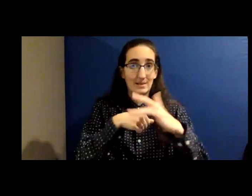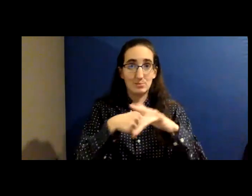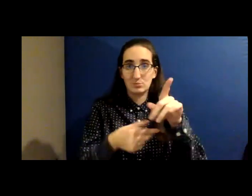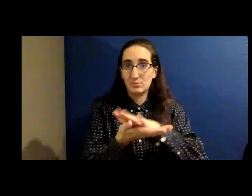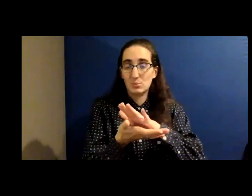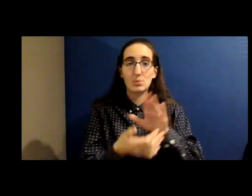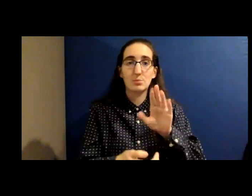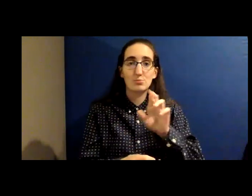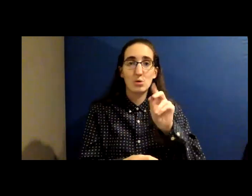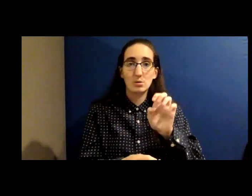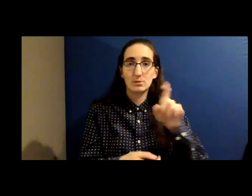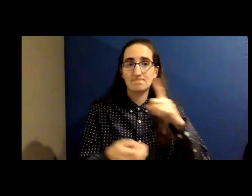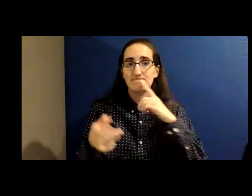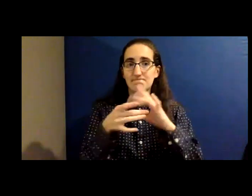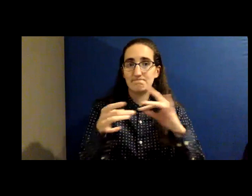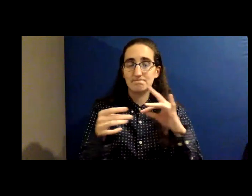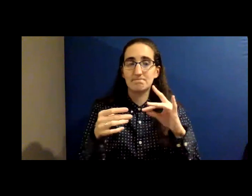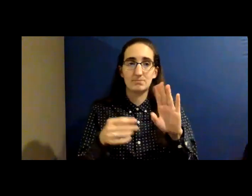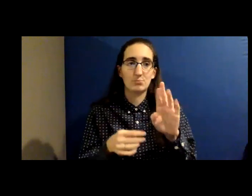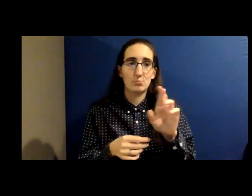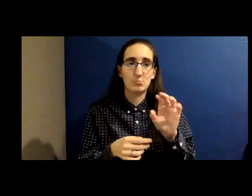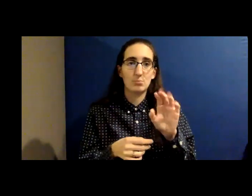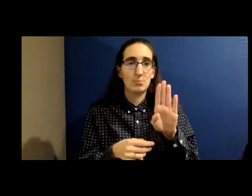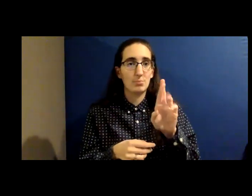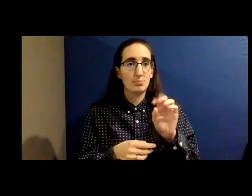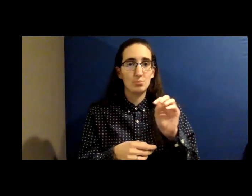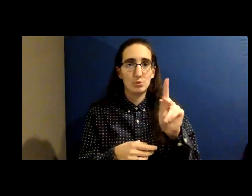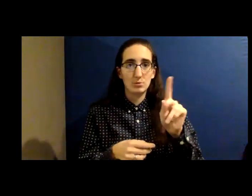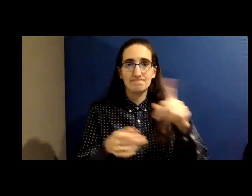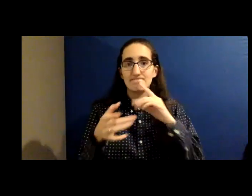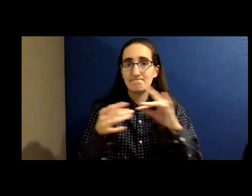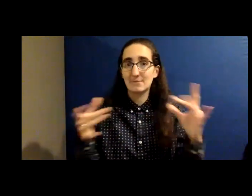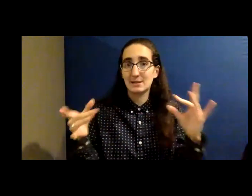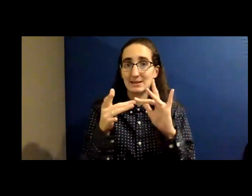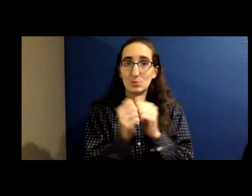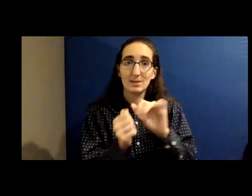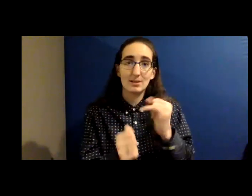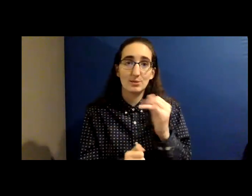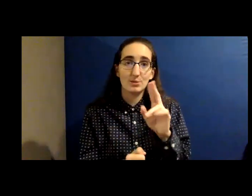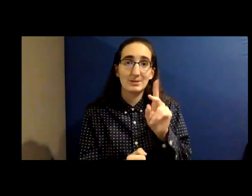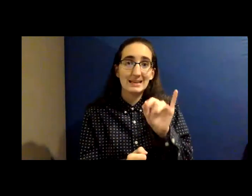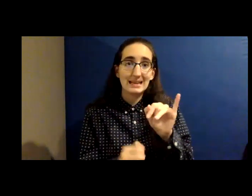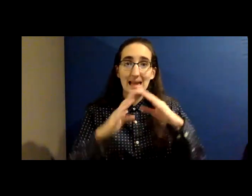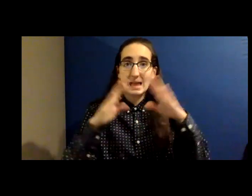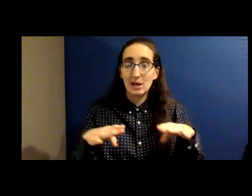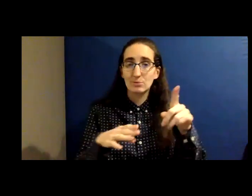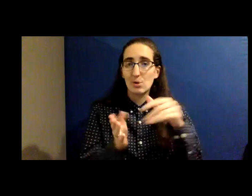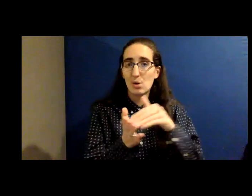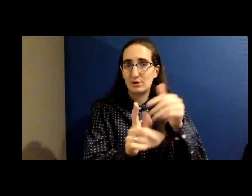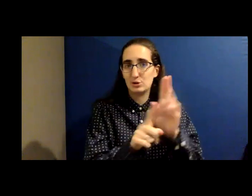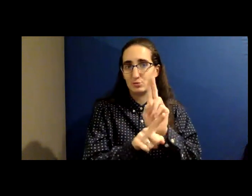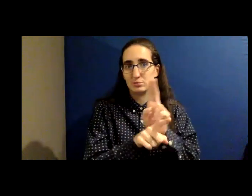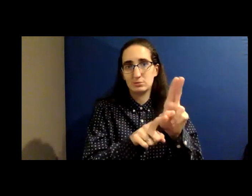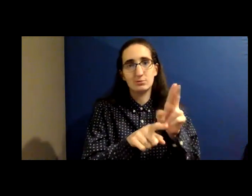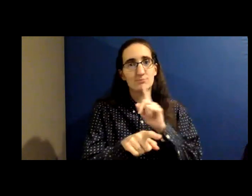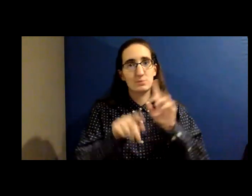Brooke shared, we have a connection with Judi's house. And so we often use them as a really